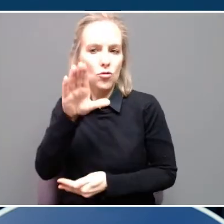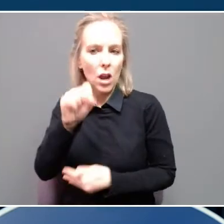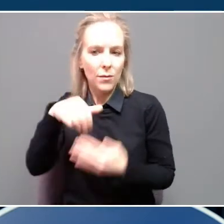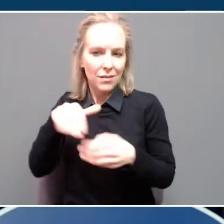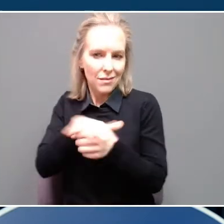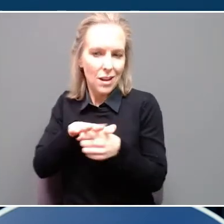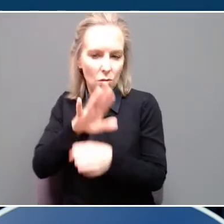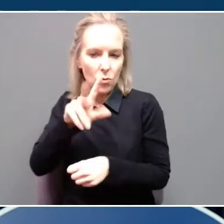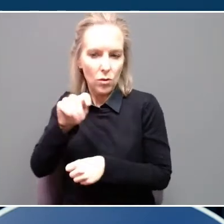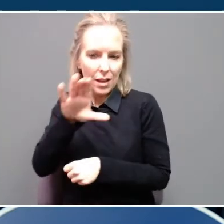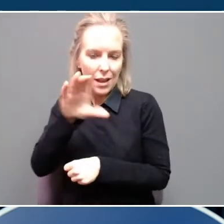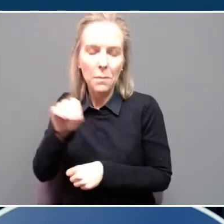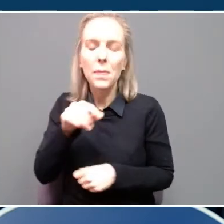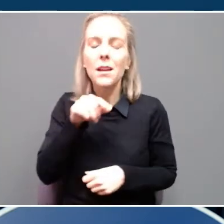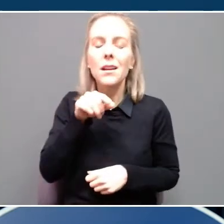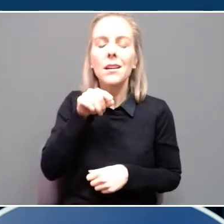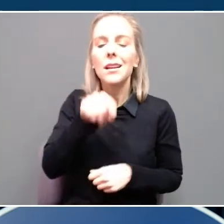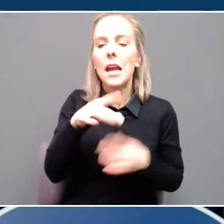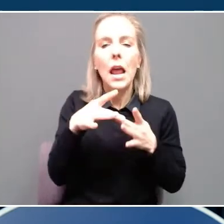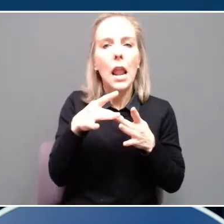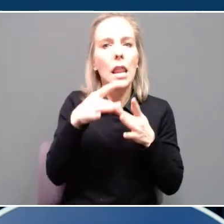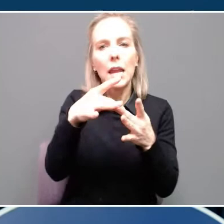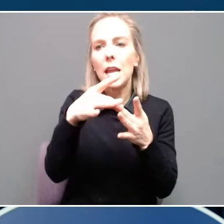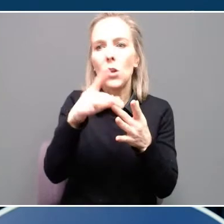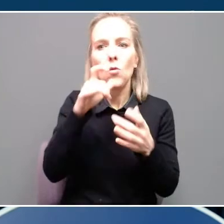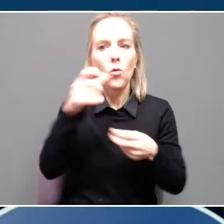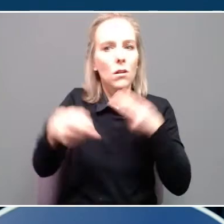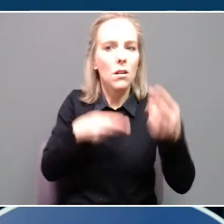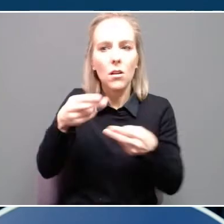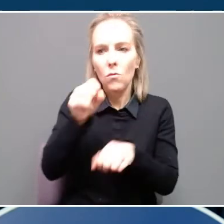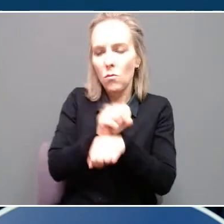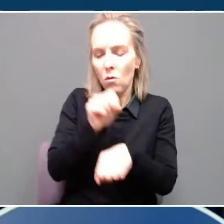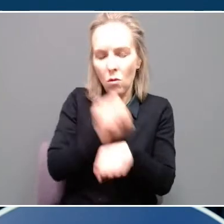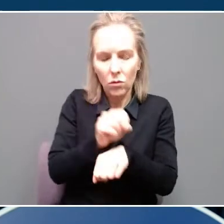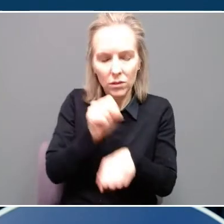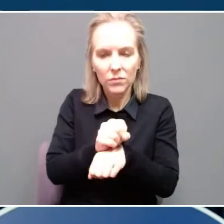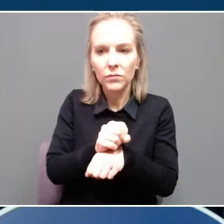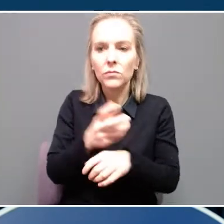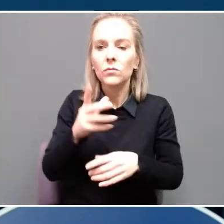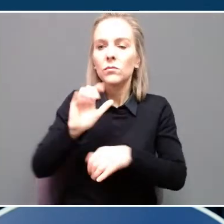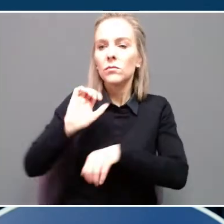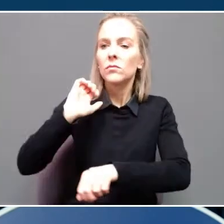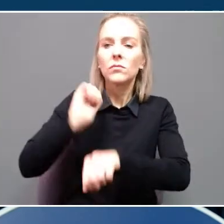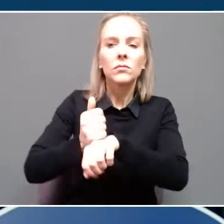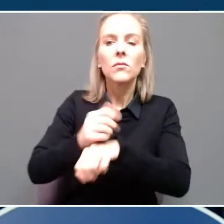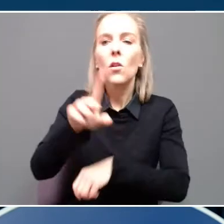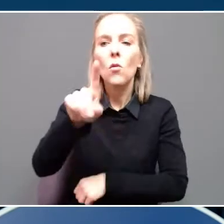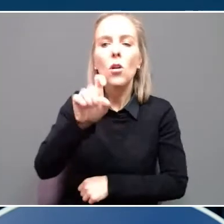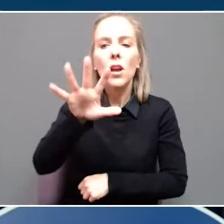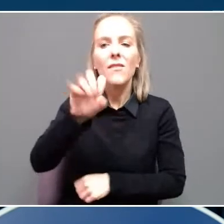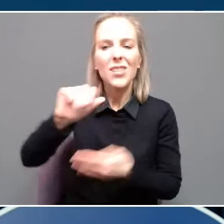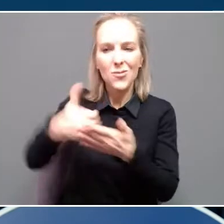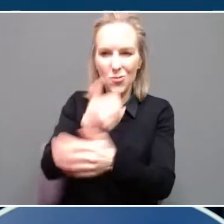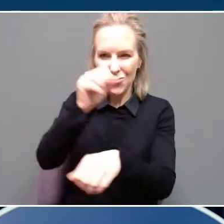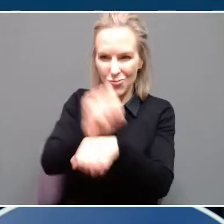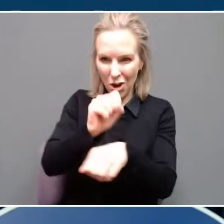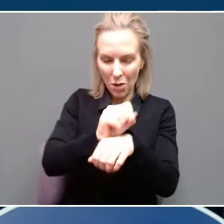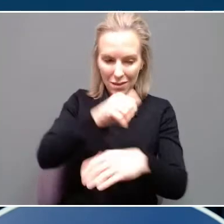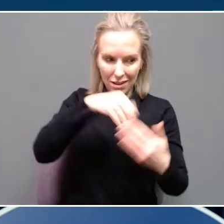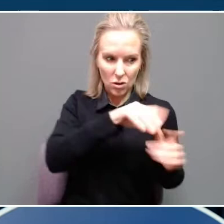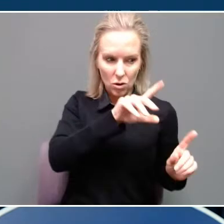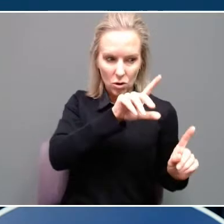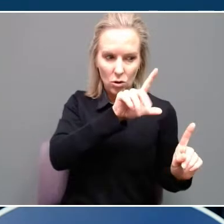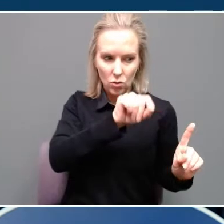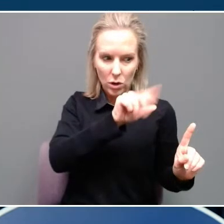one of our leading employers. It has created 1,550 new jobs. That was in 2022